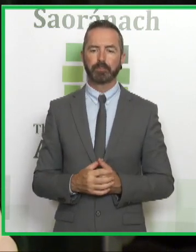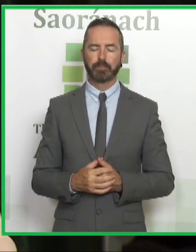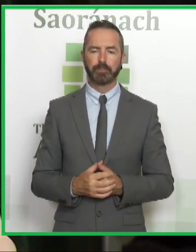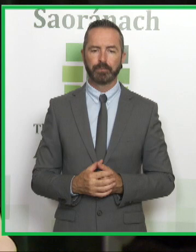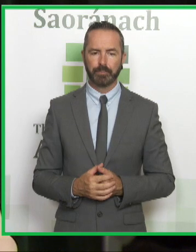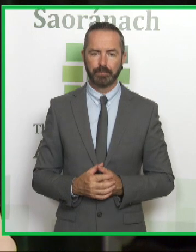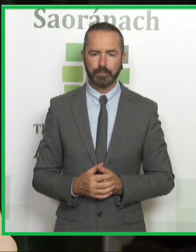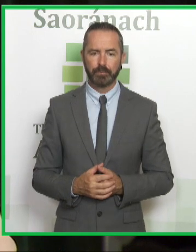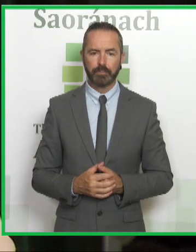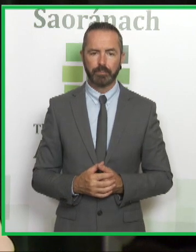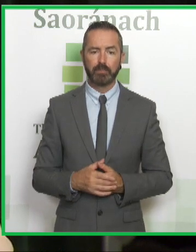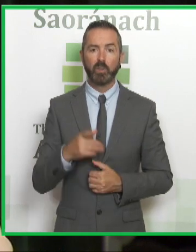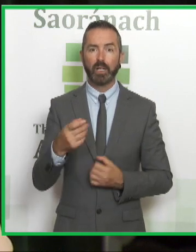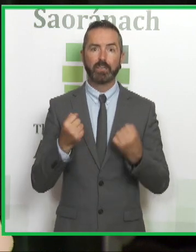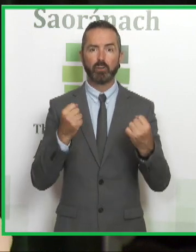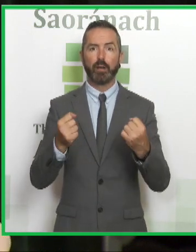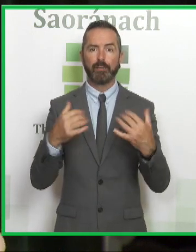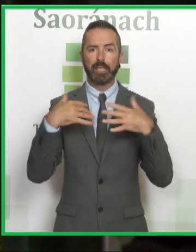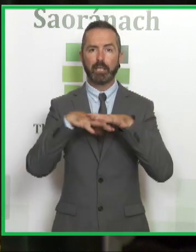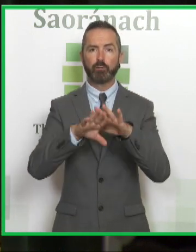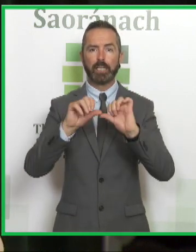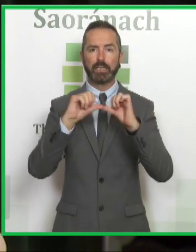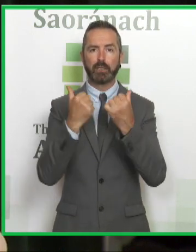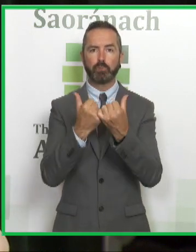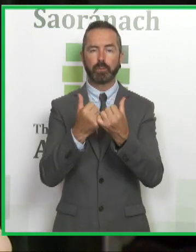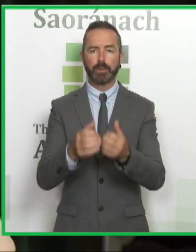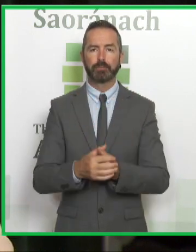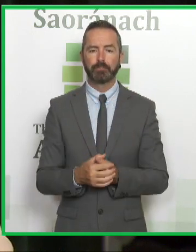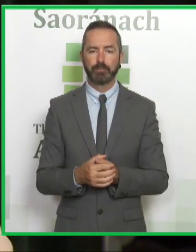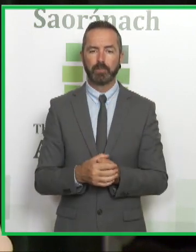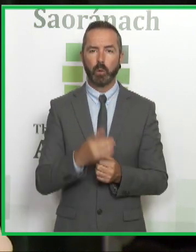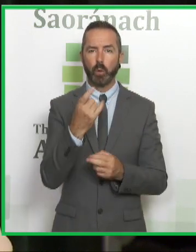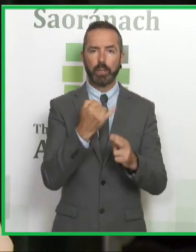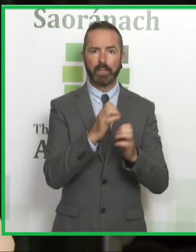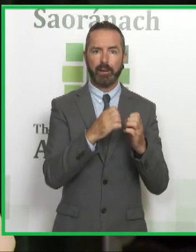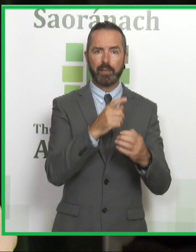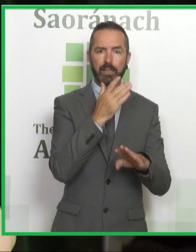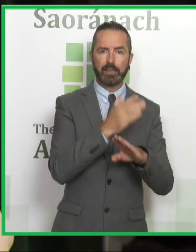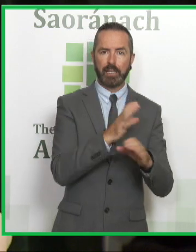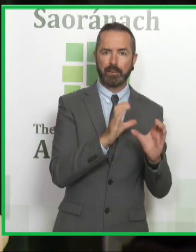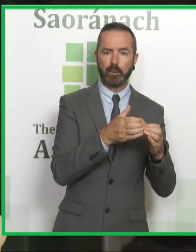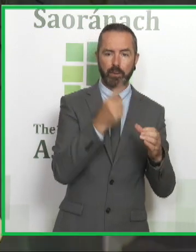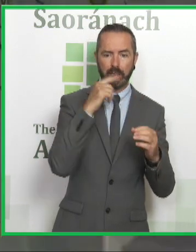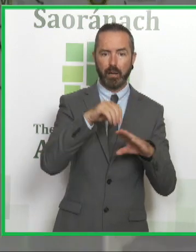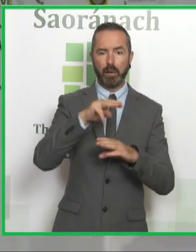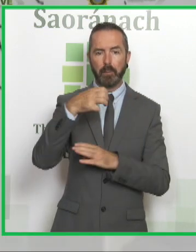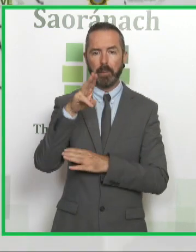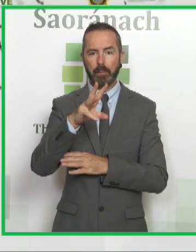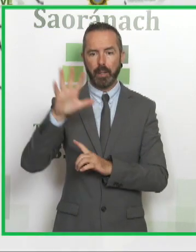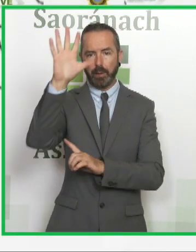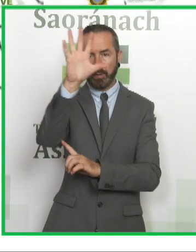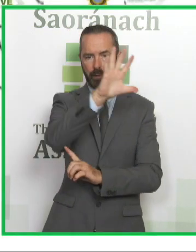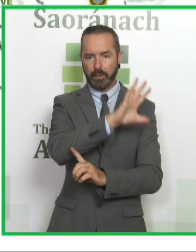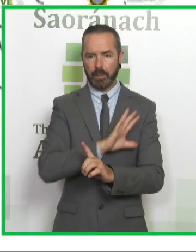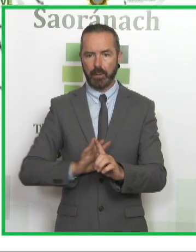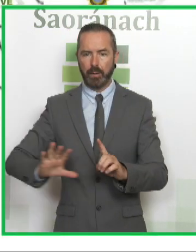So yeah, that's the drive interagency group. There's one in every task force area. You can see here on the map where there